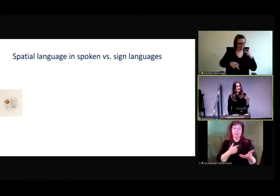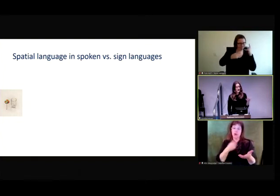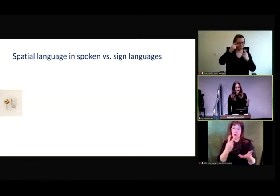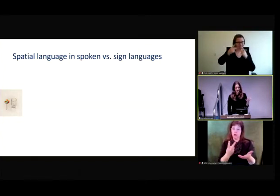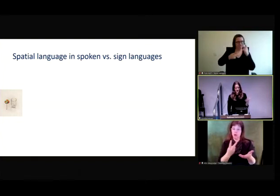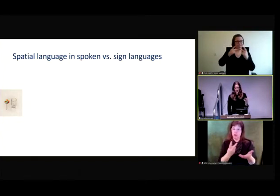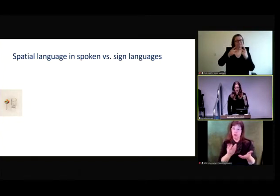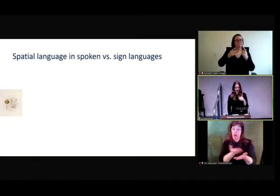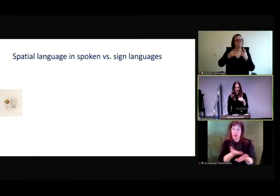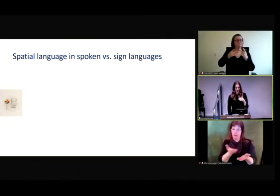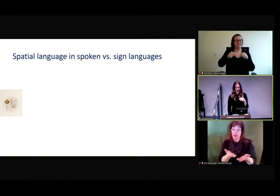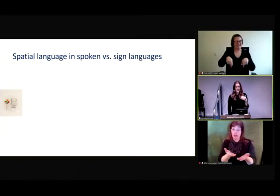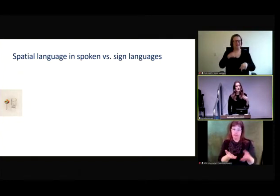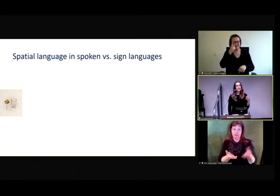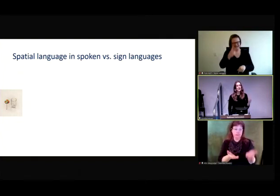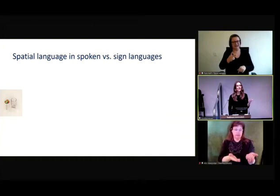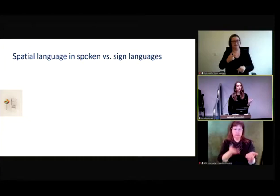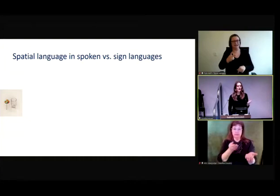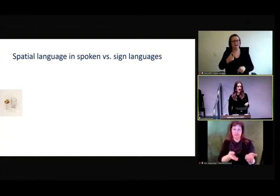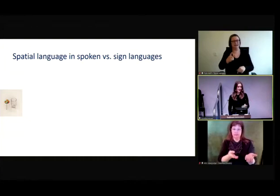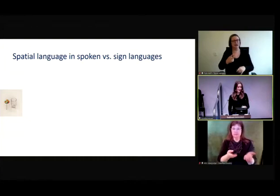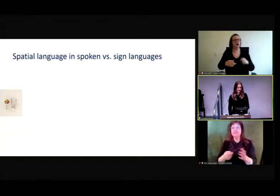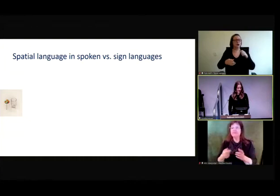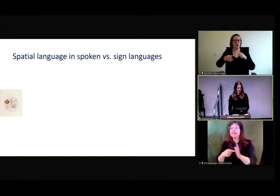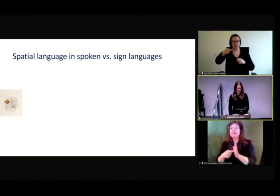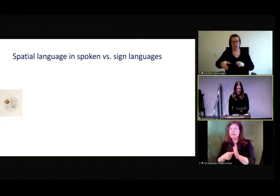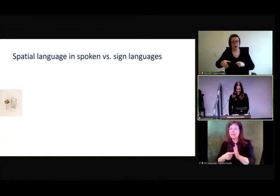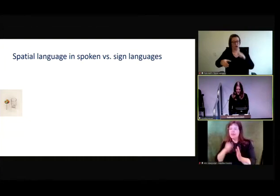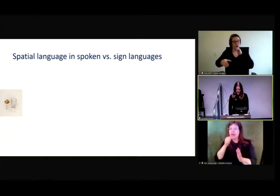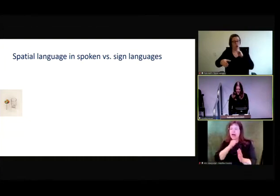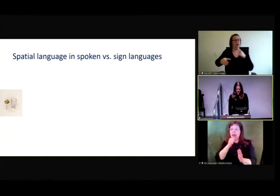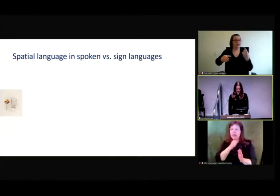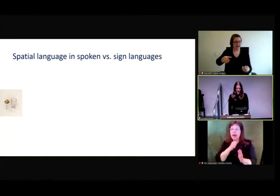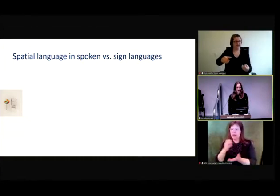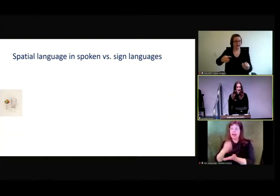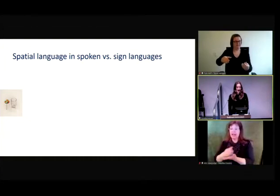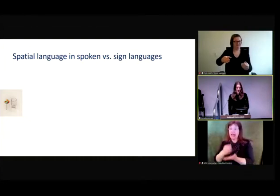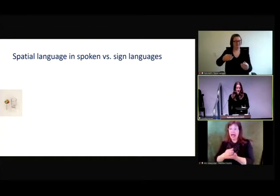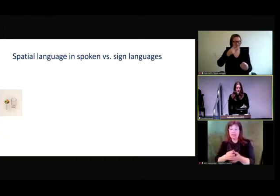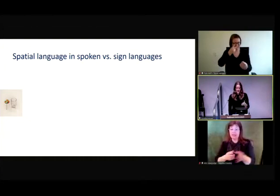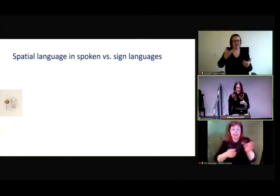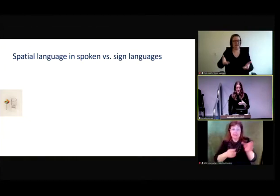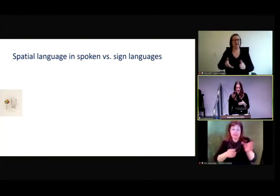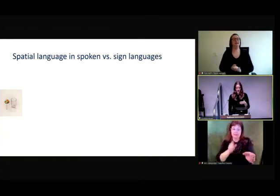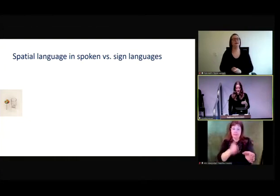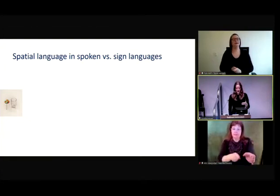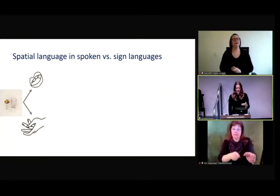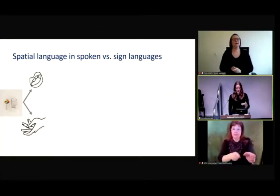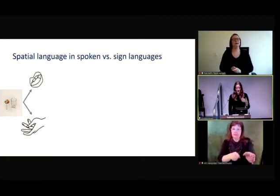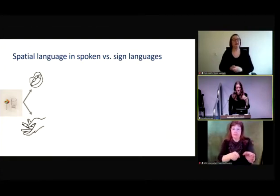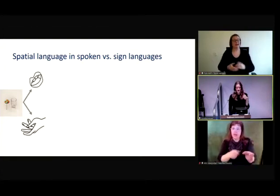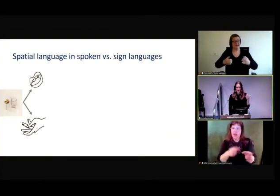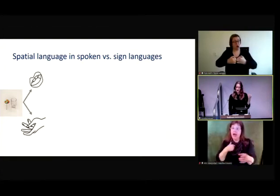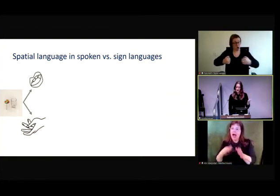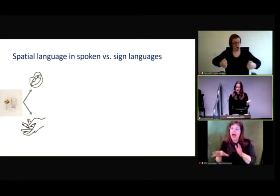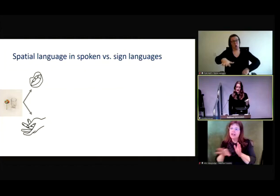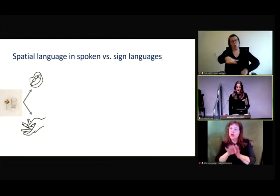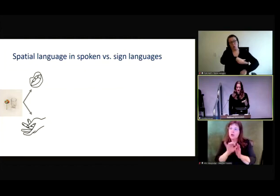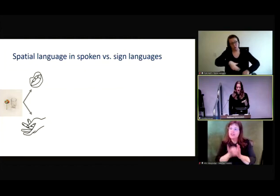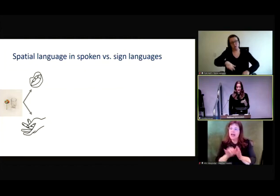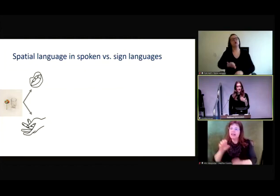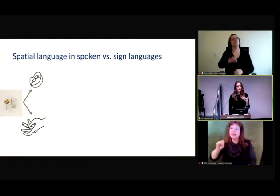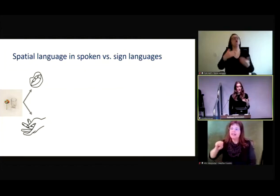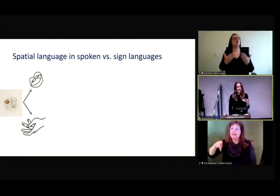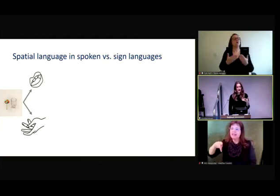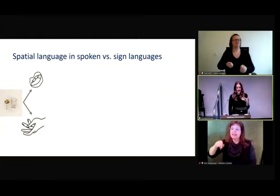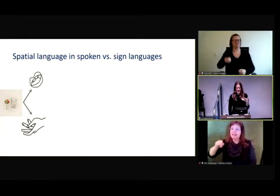other, such as here, the lollipop is to the left of the glass. I chose this spatial domain because it has been